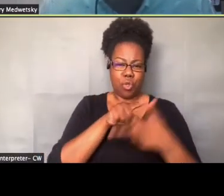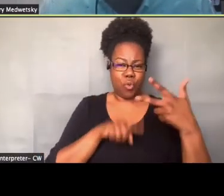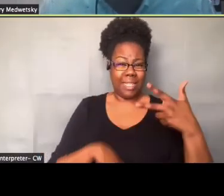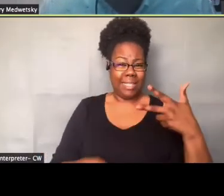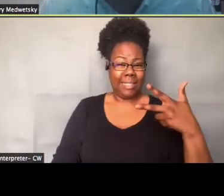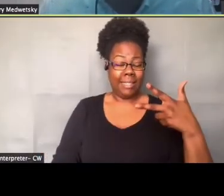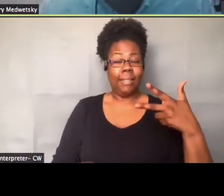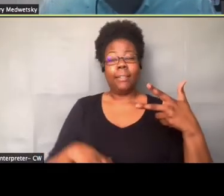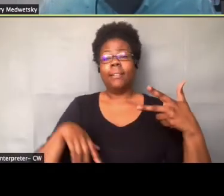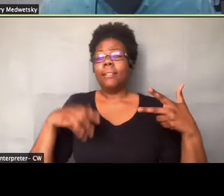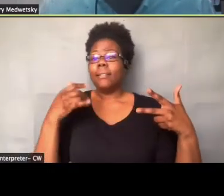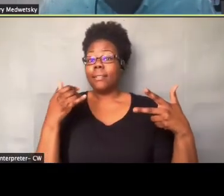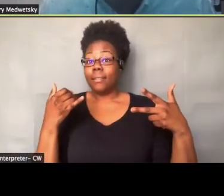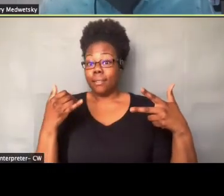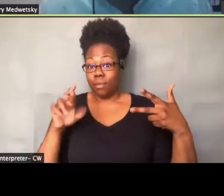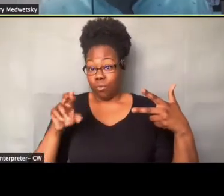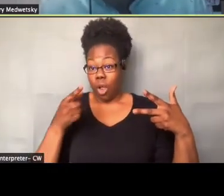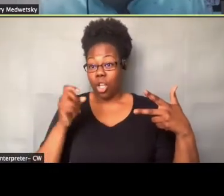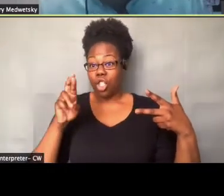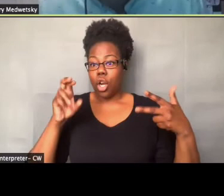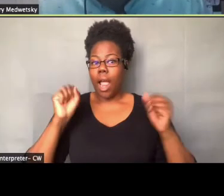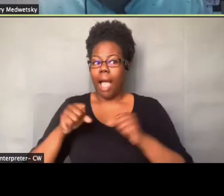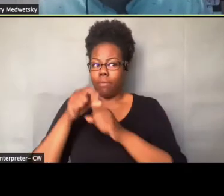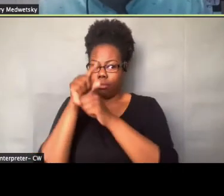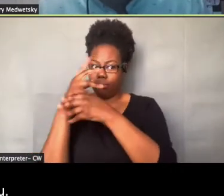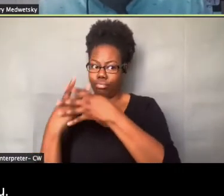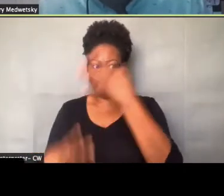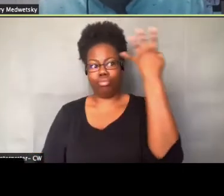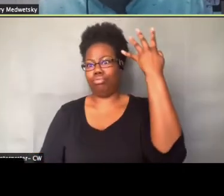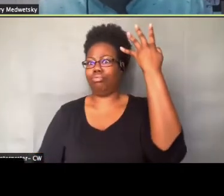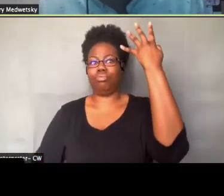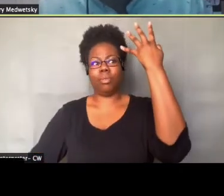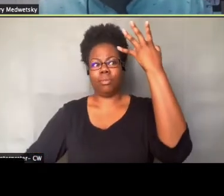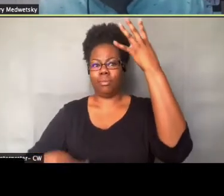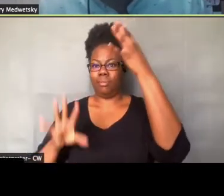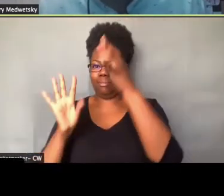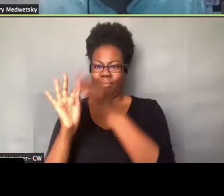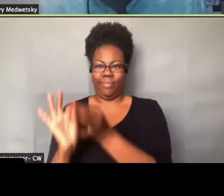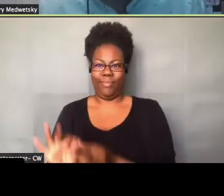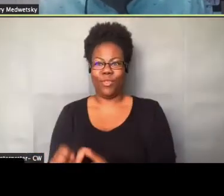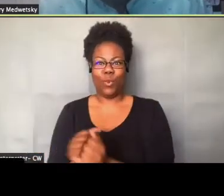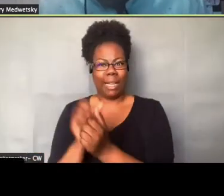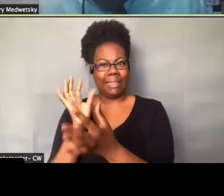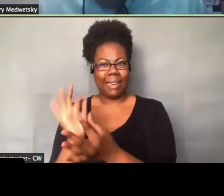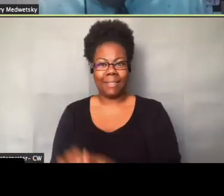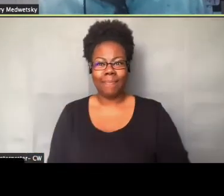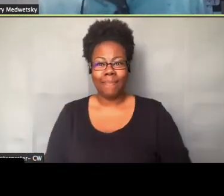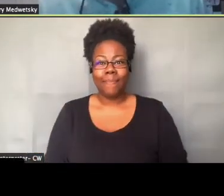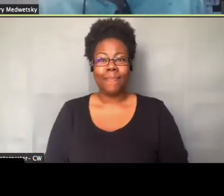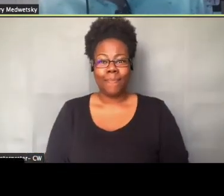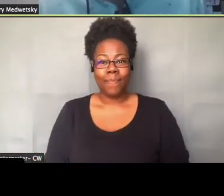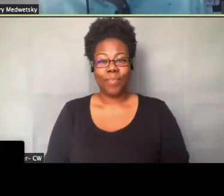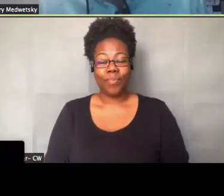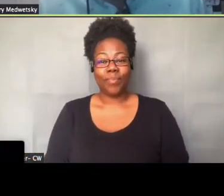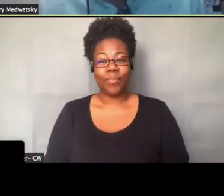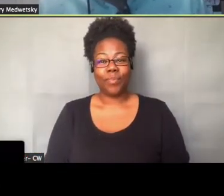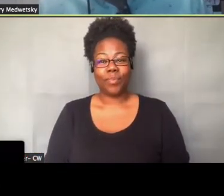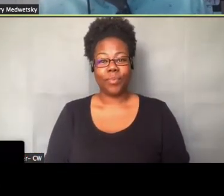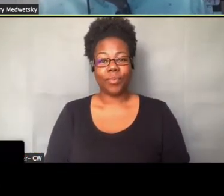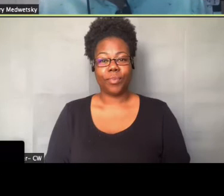adaptive, the technology, so such that when you hold a radio mic in a vertical position, like on your